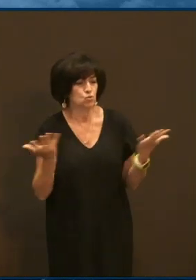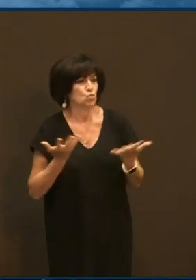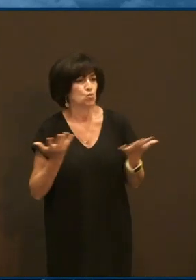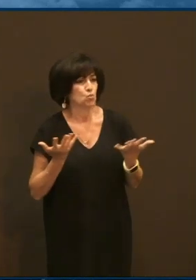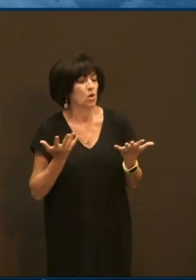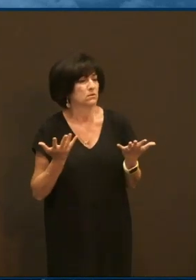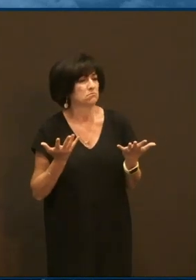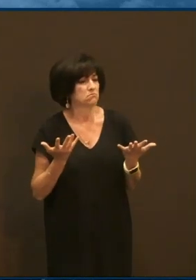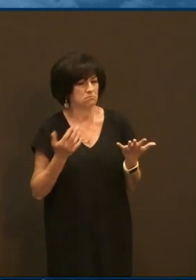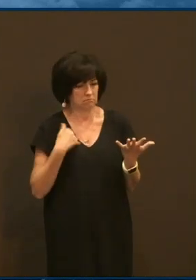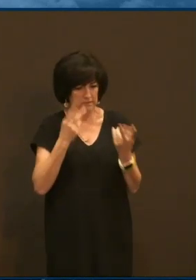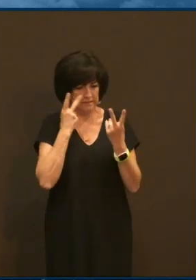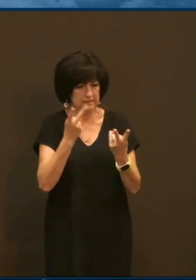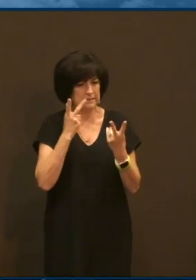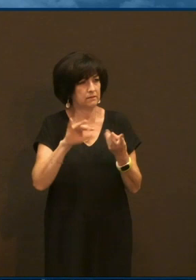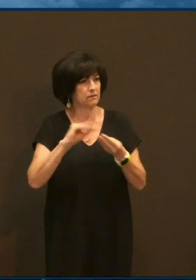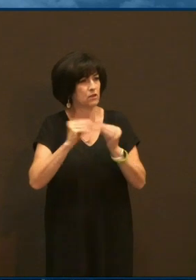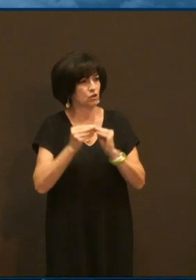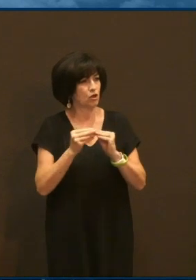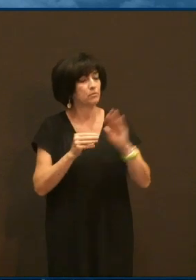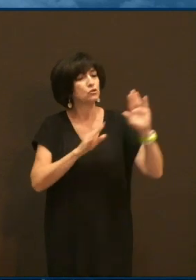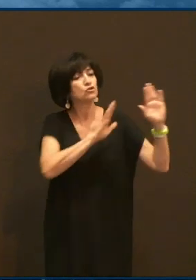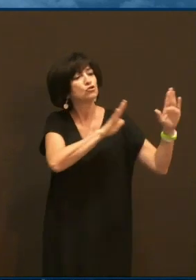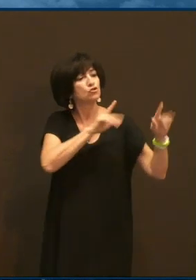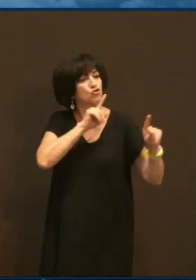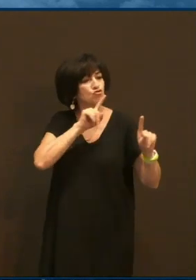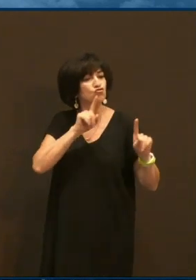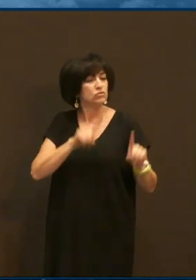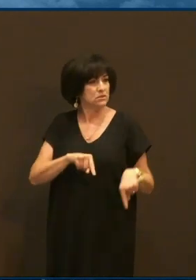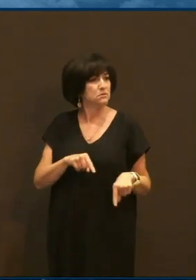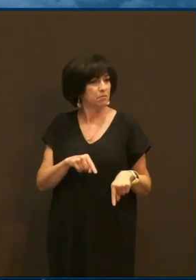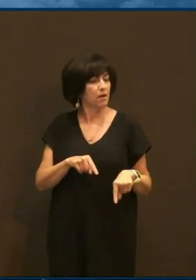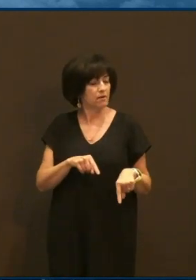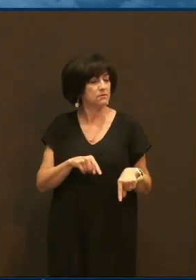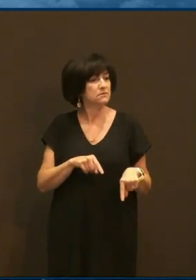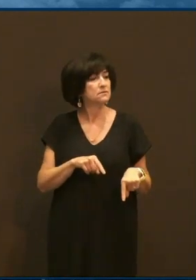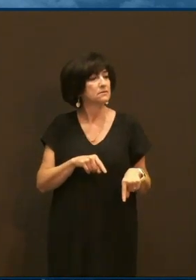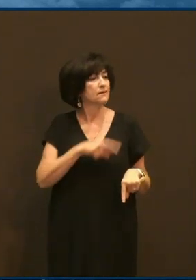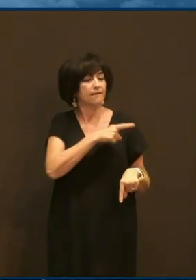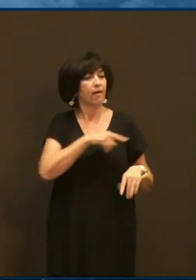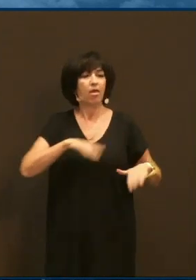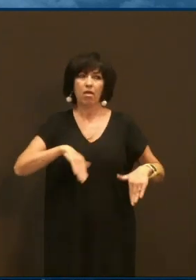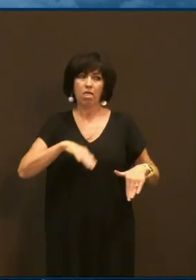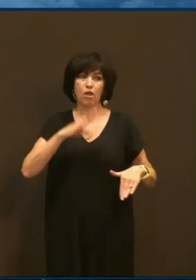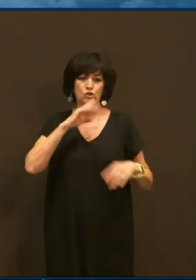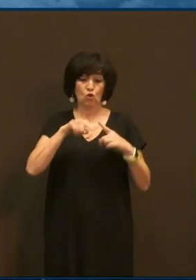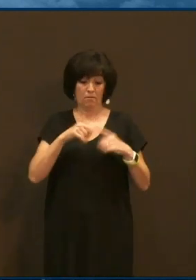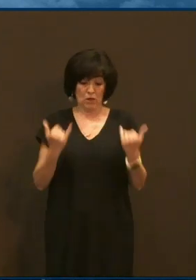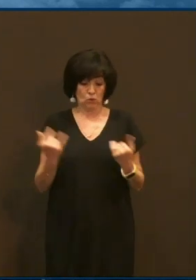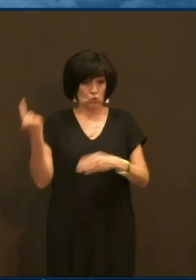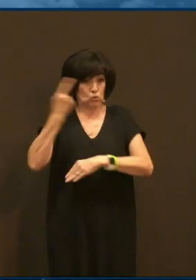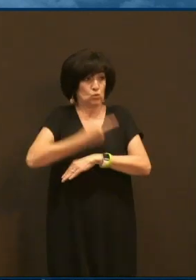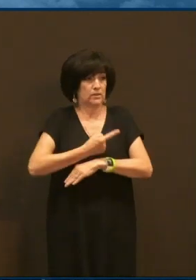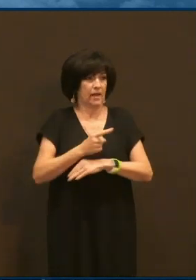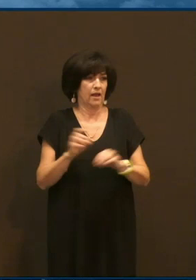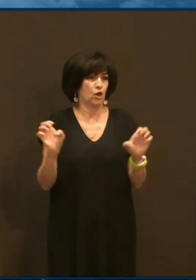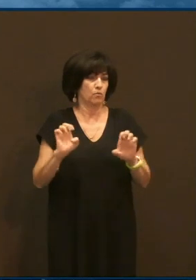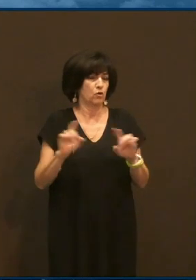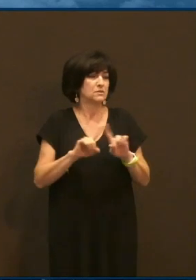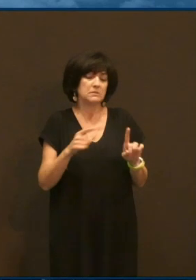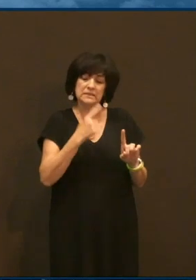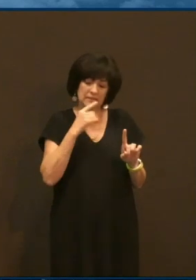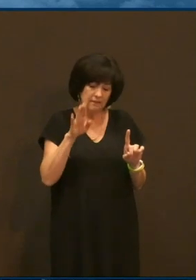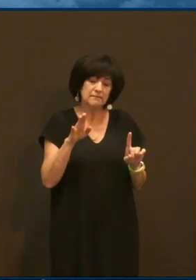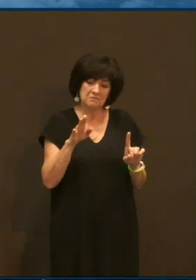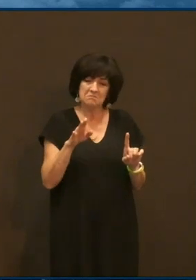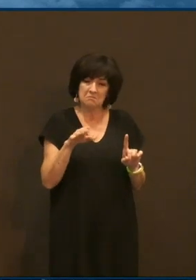response was, and of course I'm sure they hadn't talked to anybody in the emergency room so far today, but it's not out of the ordinary.